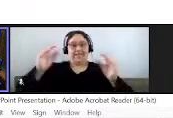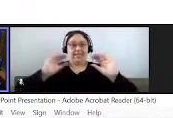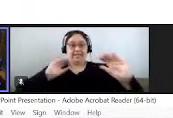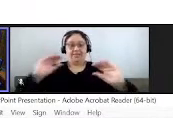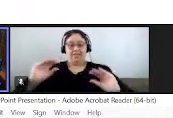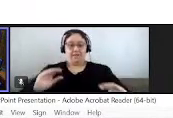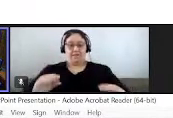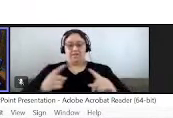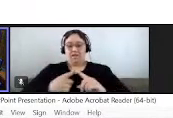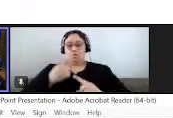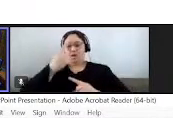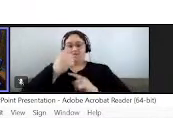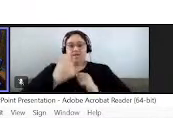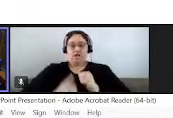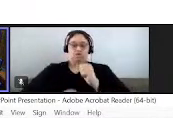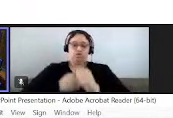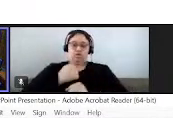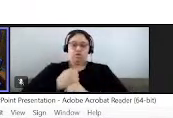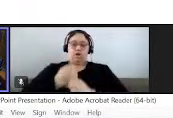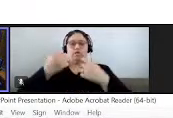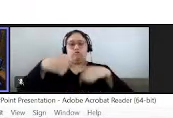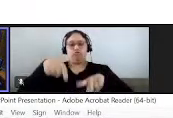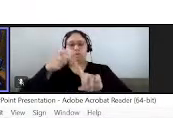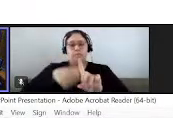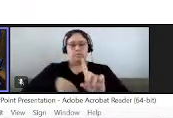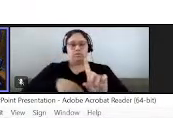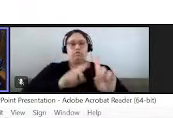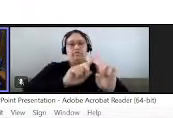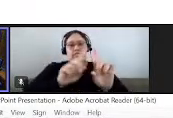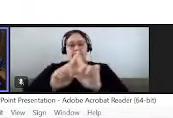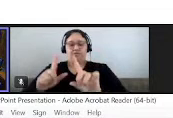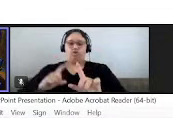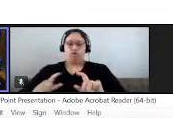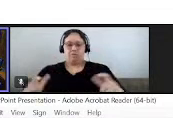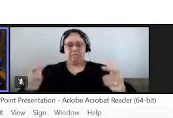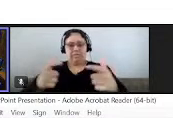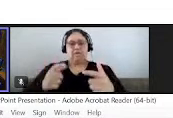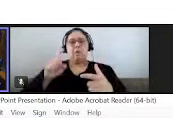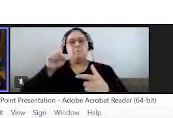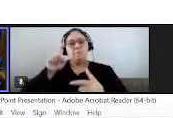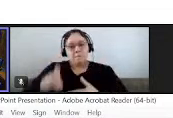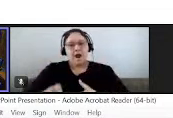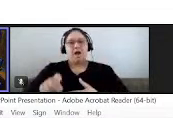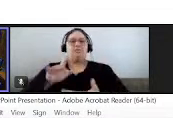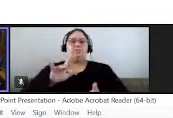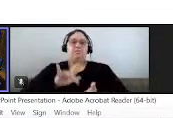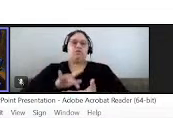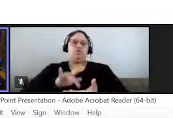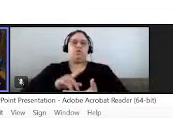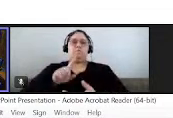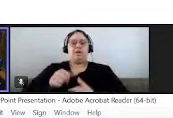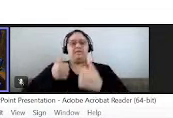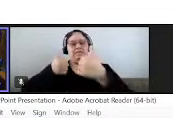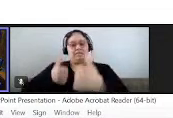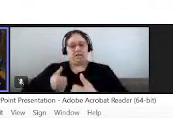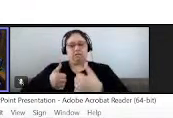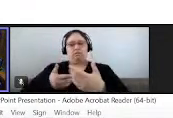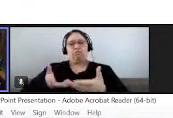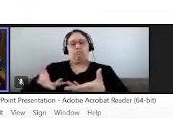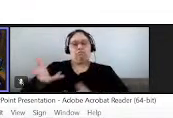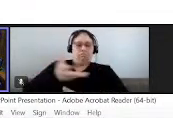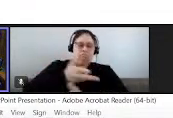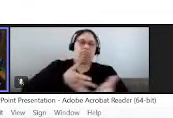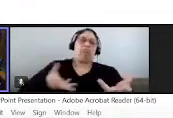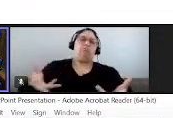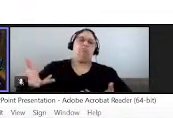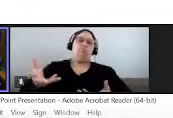year, that the chairpersons of the relevant committees should then be in a position to sit around the table